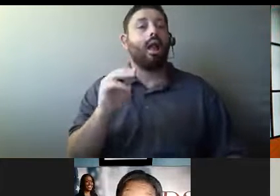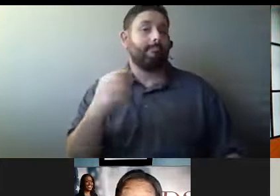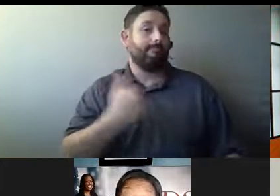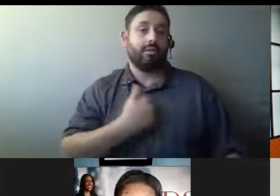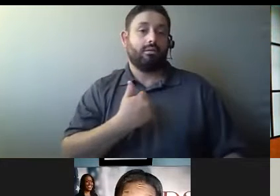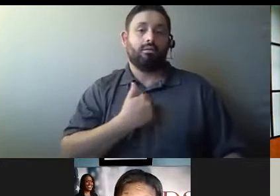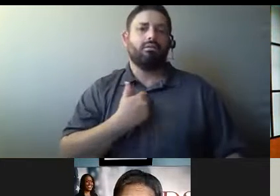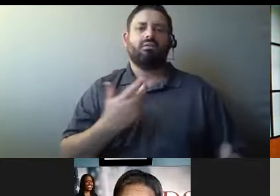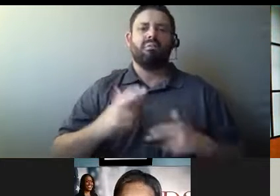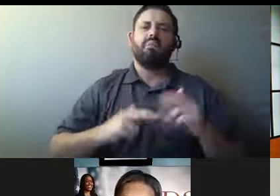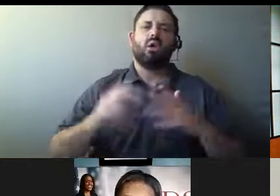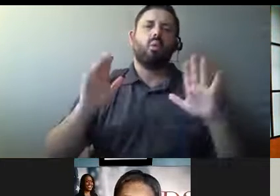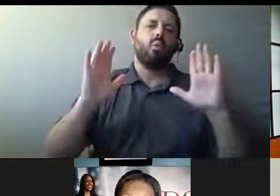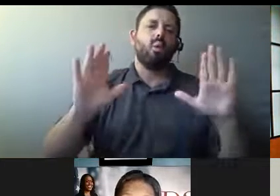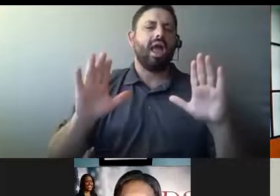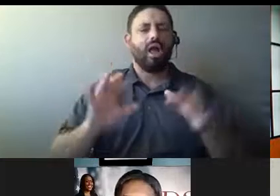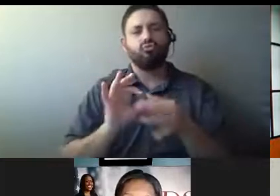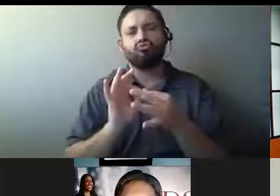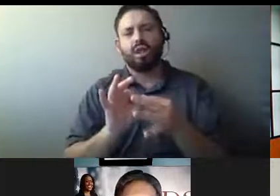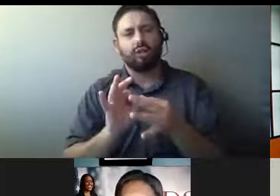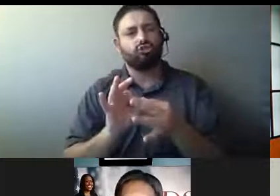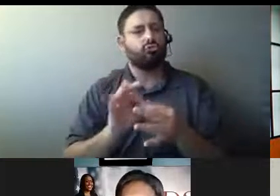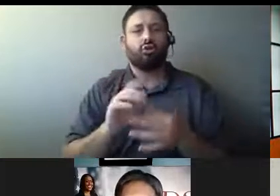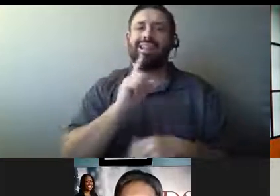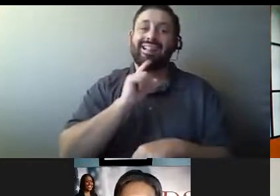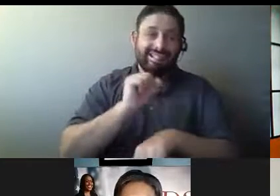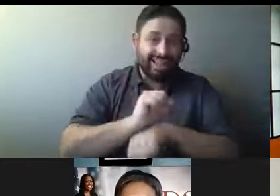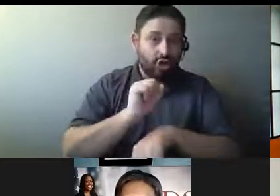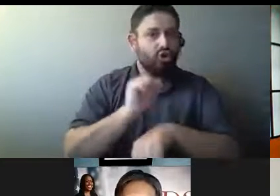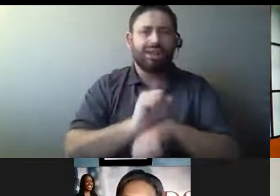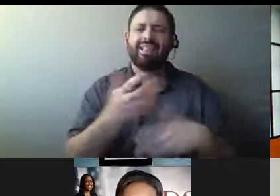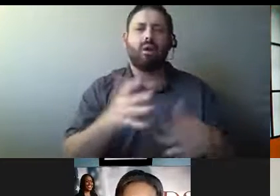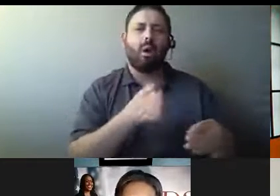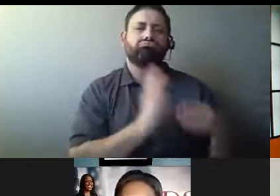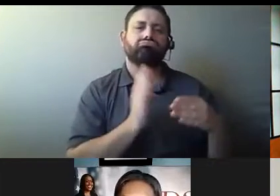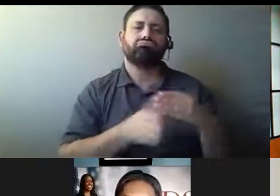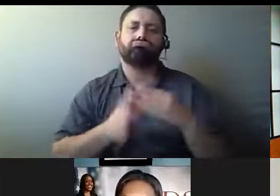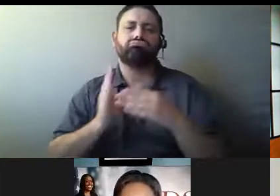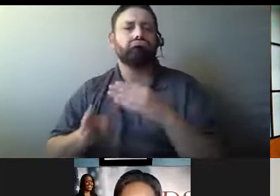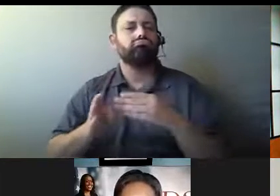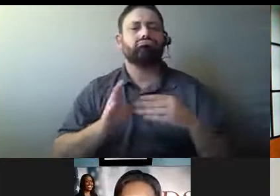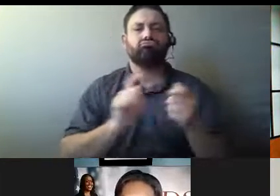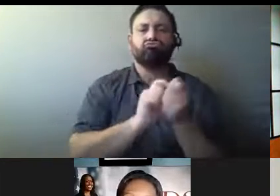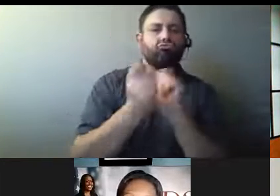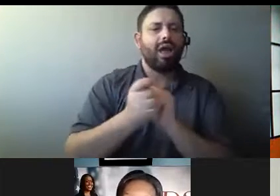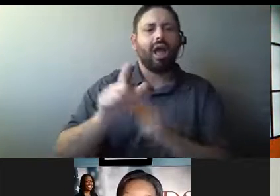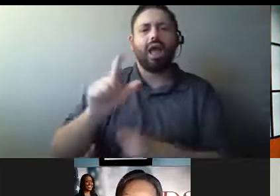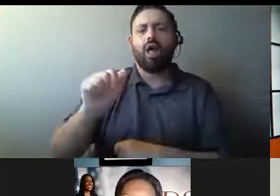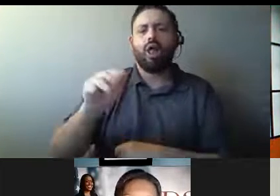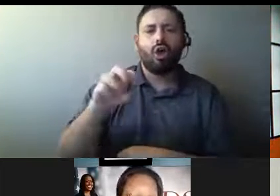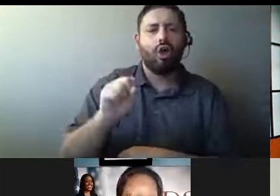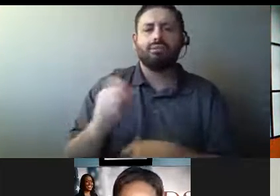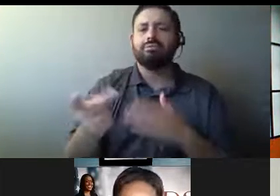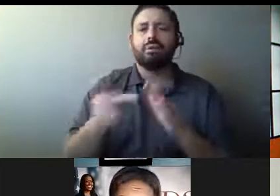I've built great relationships. So we have literally gotten things done, changed laws, policies, and